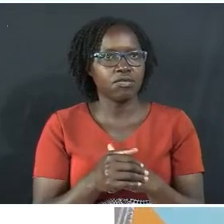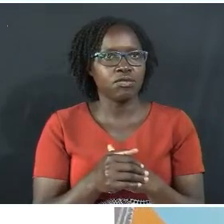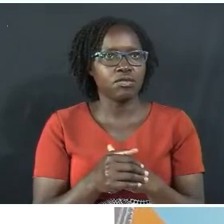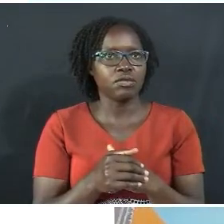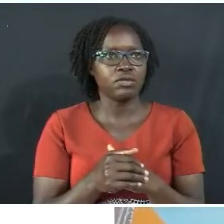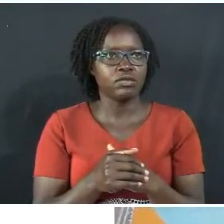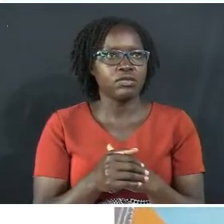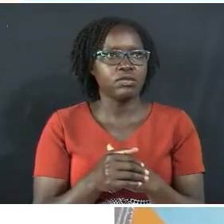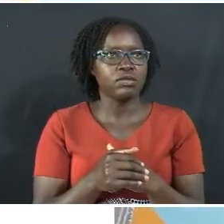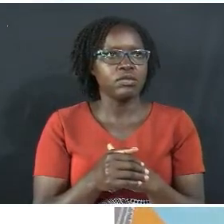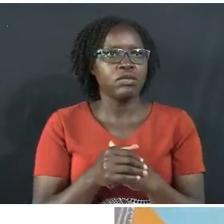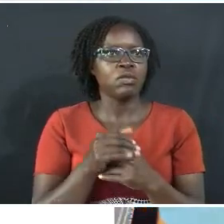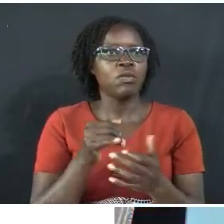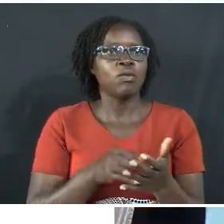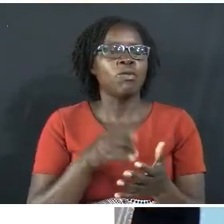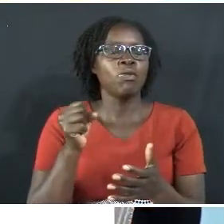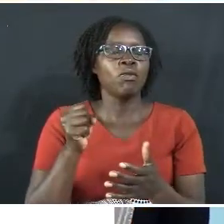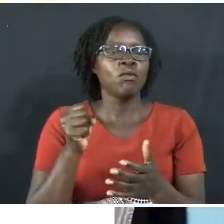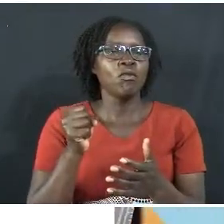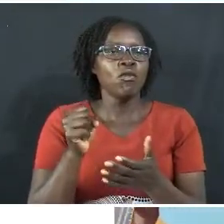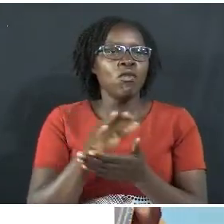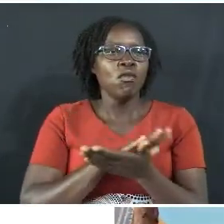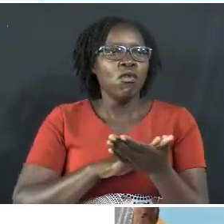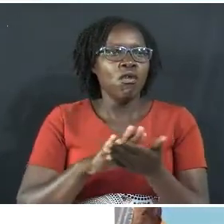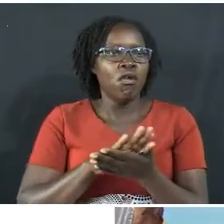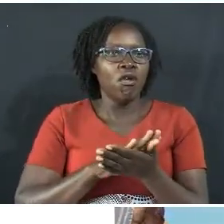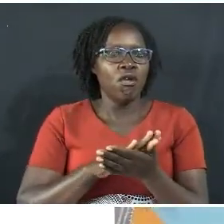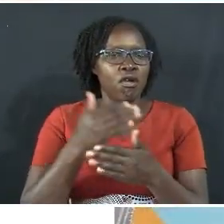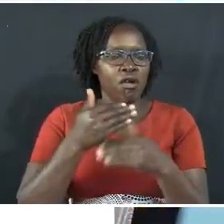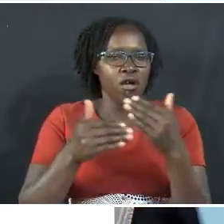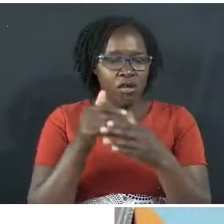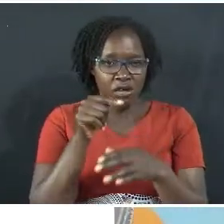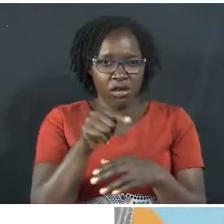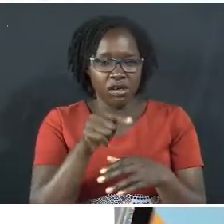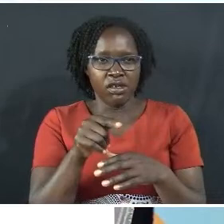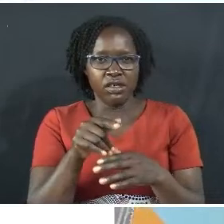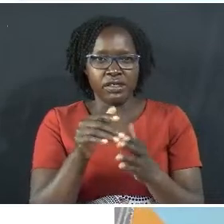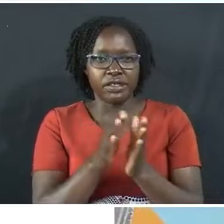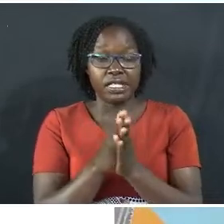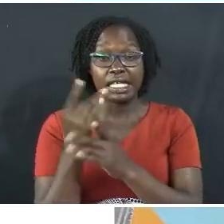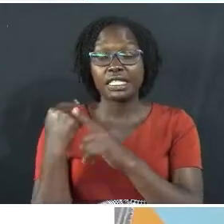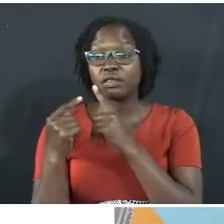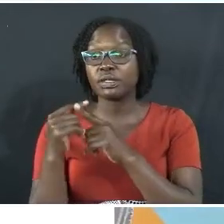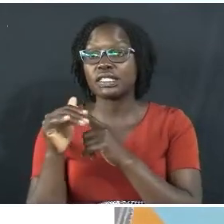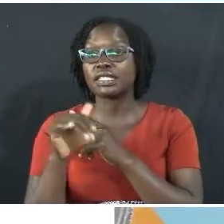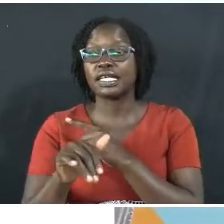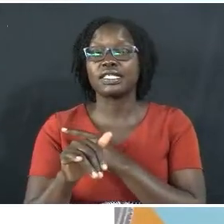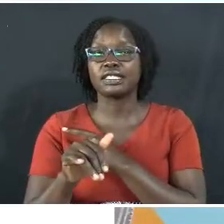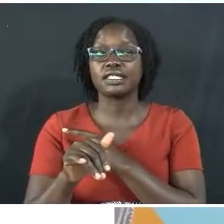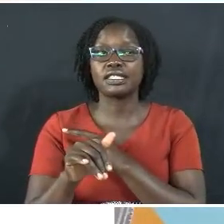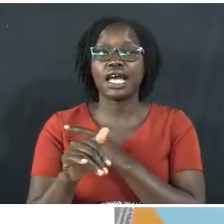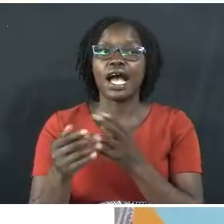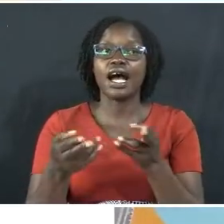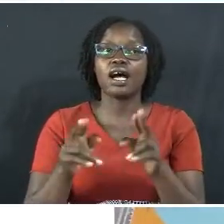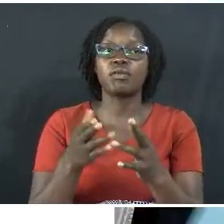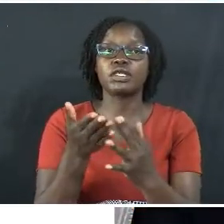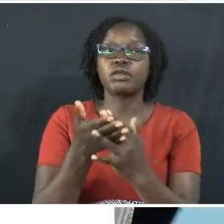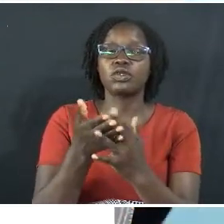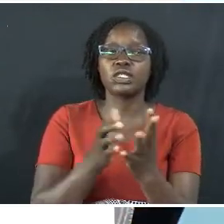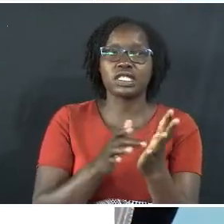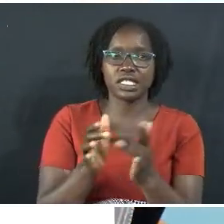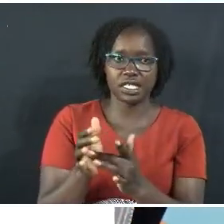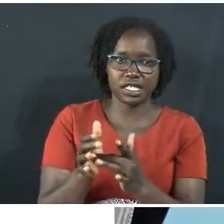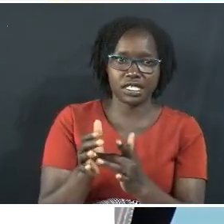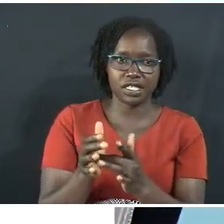Now, it was based on this encounter that happened between